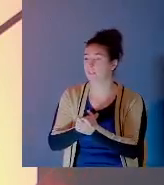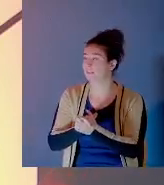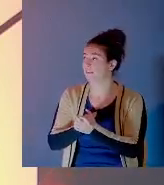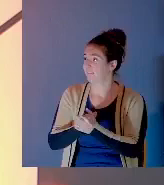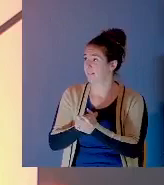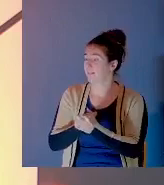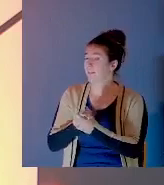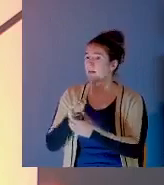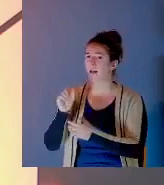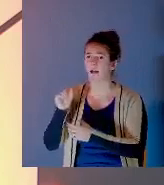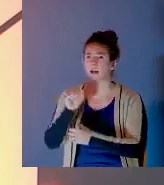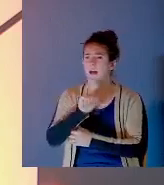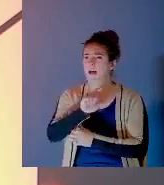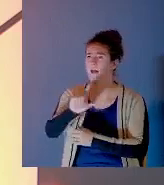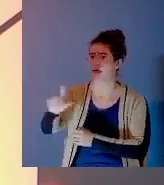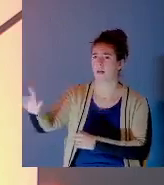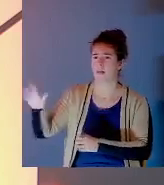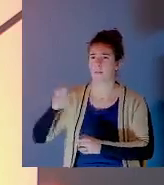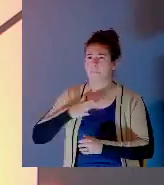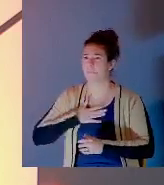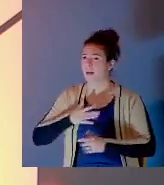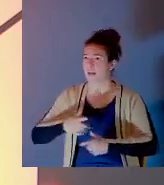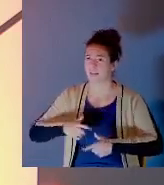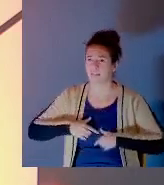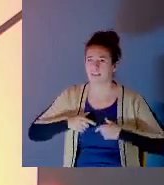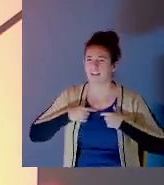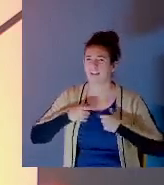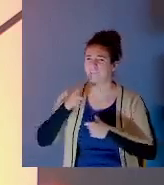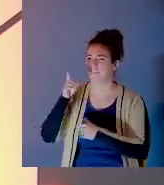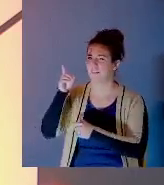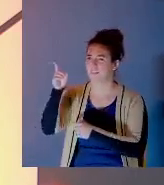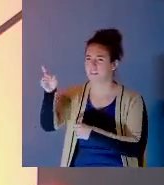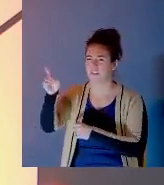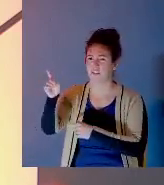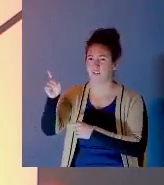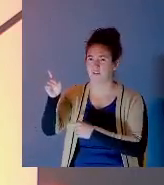faithful. You have been faithful. All my life you have been so, so